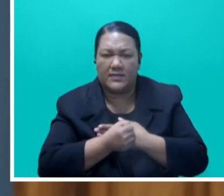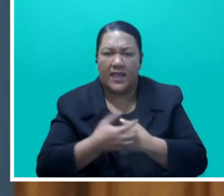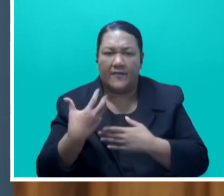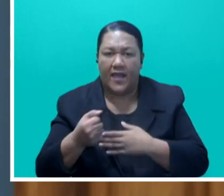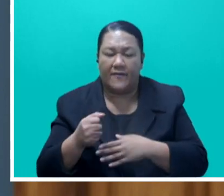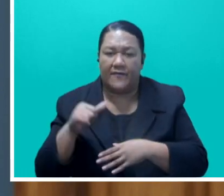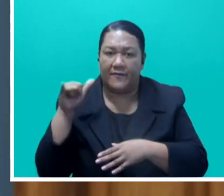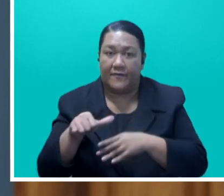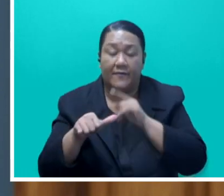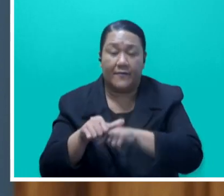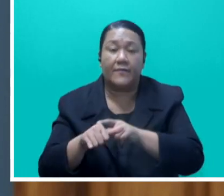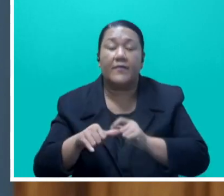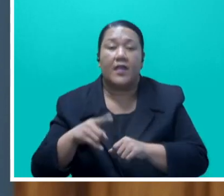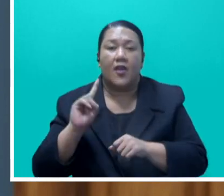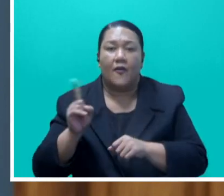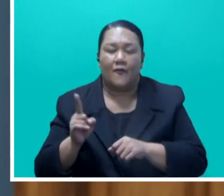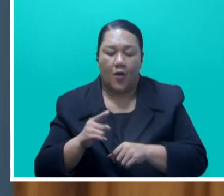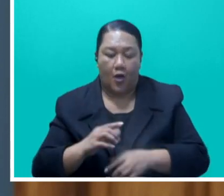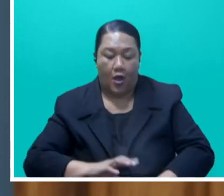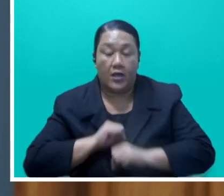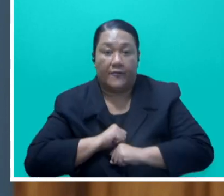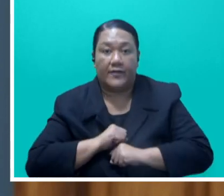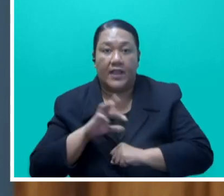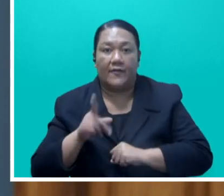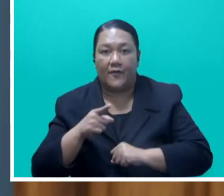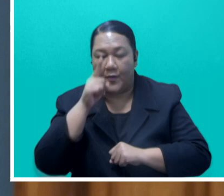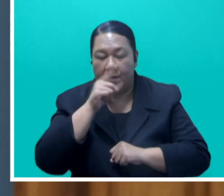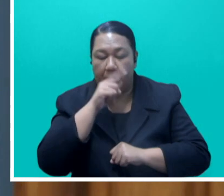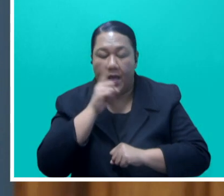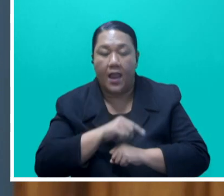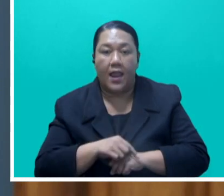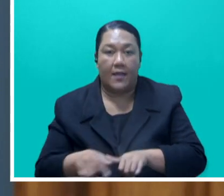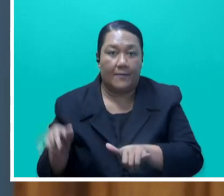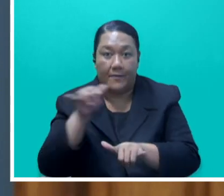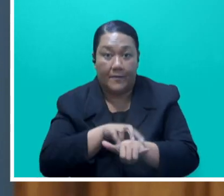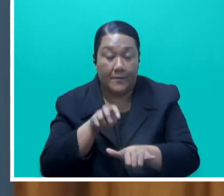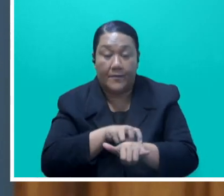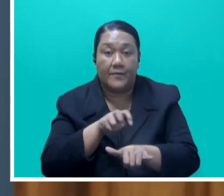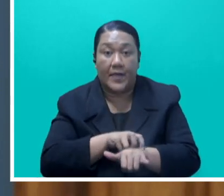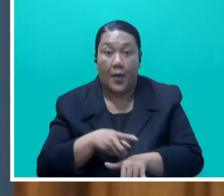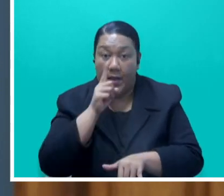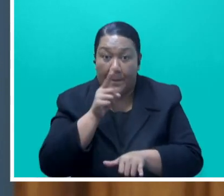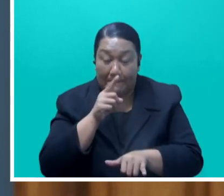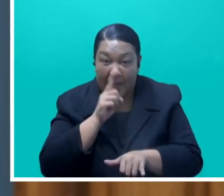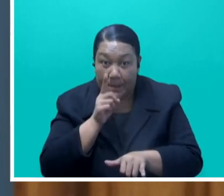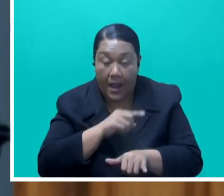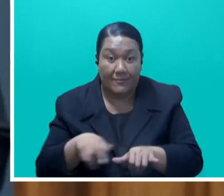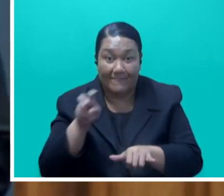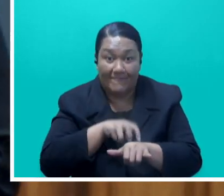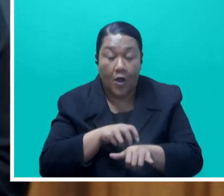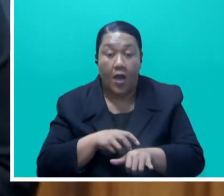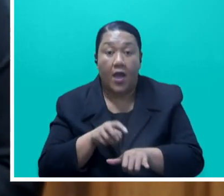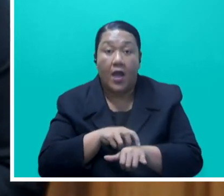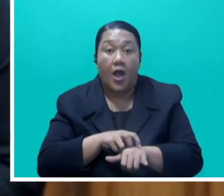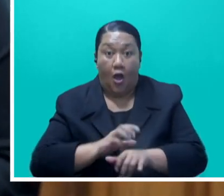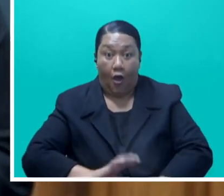way in ensuring passenger confidence and satisfaction in air travel. When passengers are confident and satisfied, the industry will be